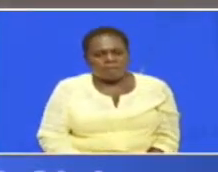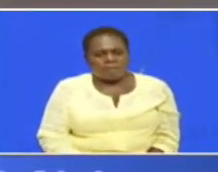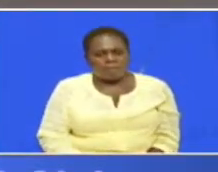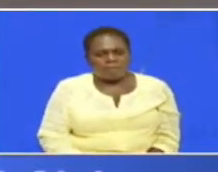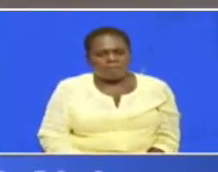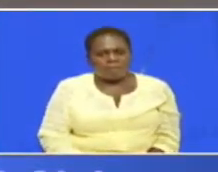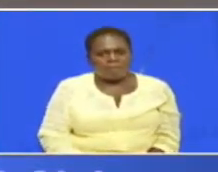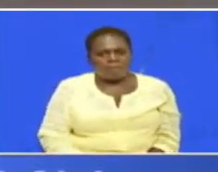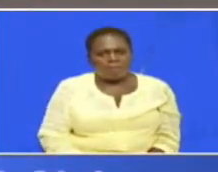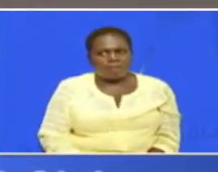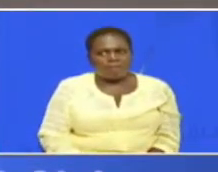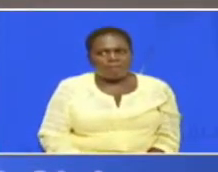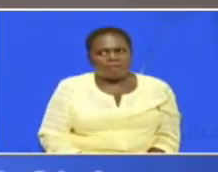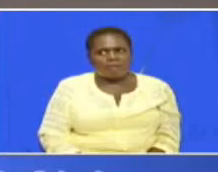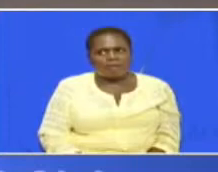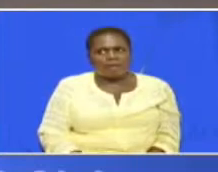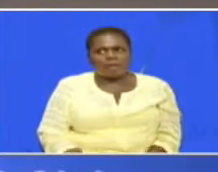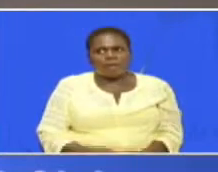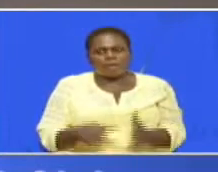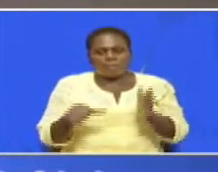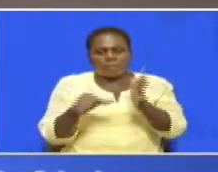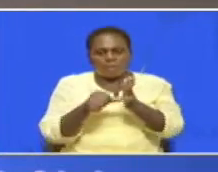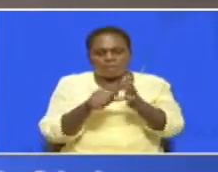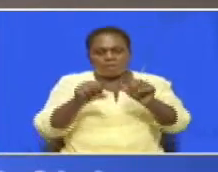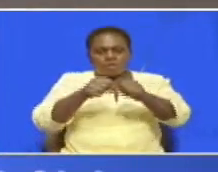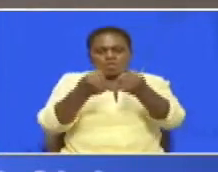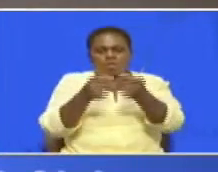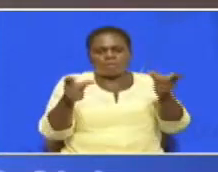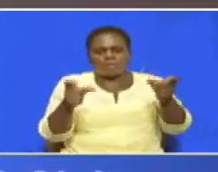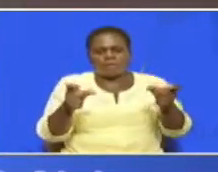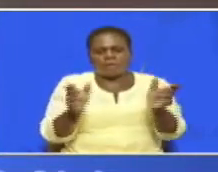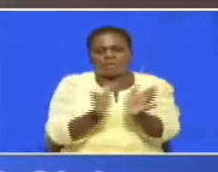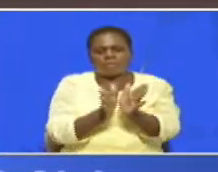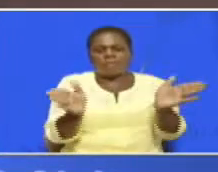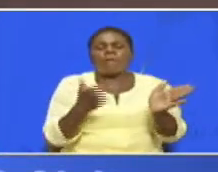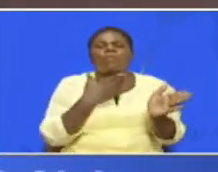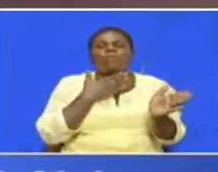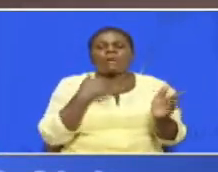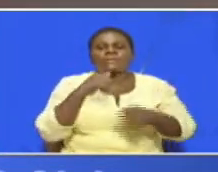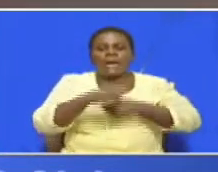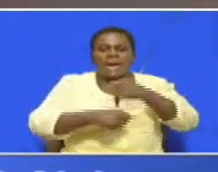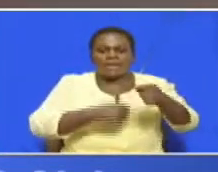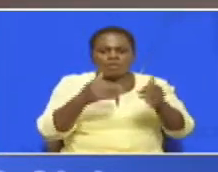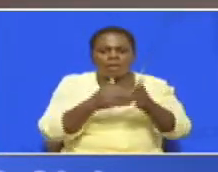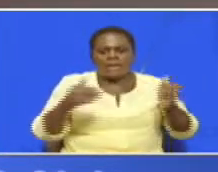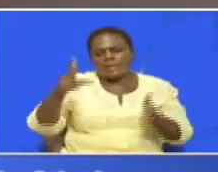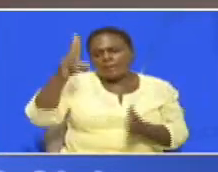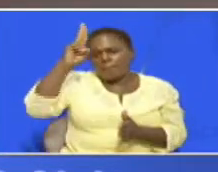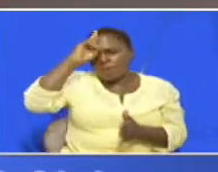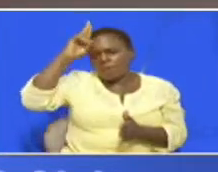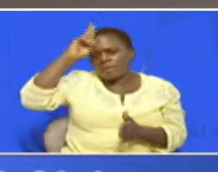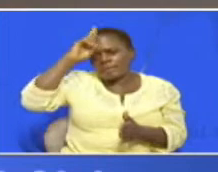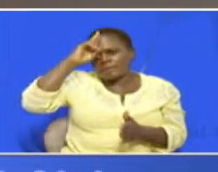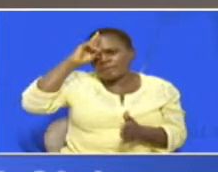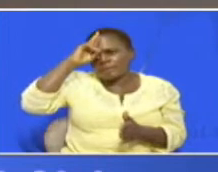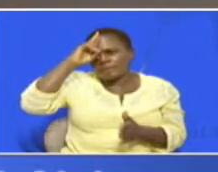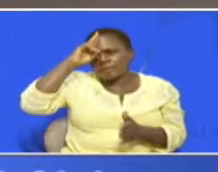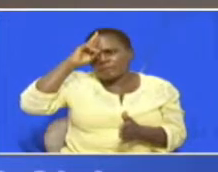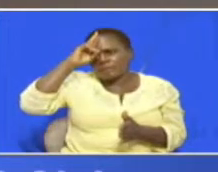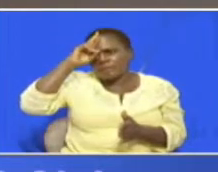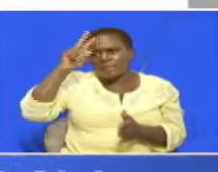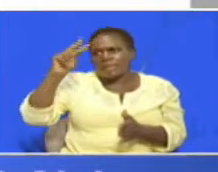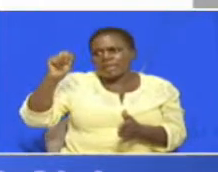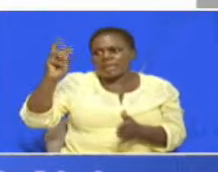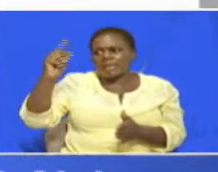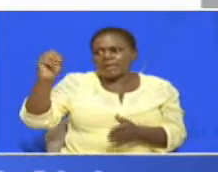The filmed alteration causing a uproar on social media by Kenyans who demanded that action be taken against the police officers and the